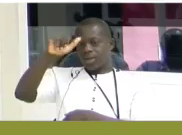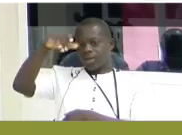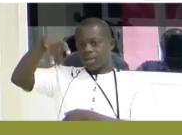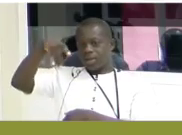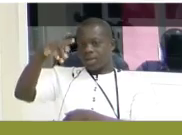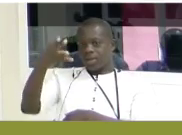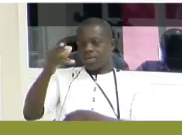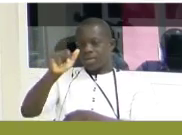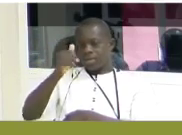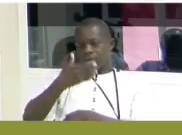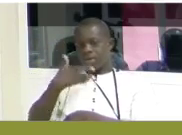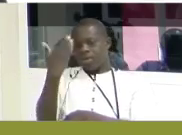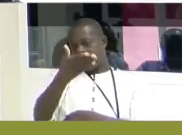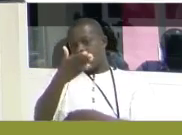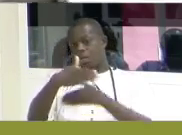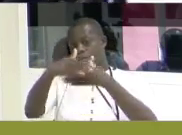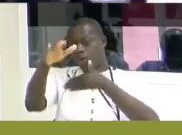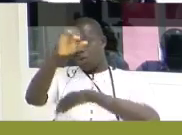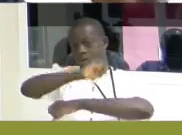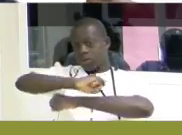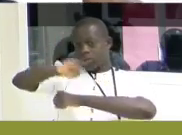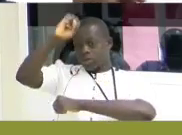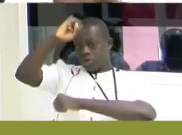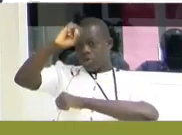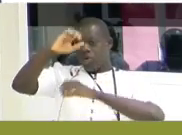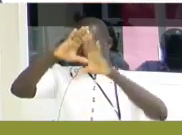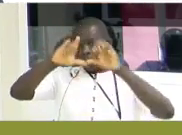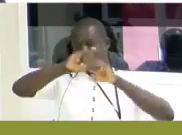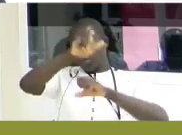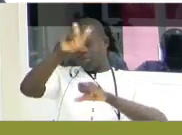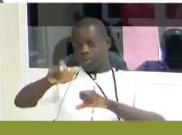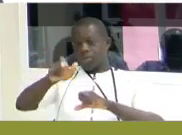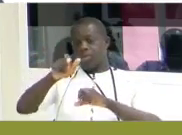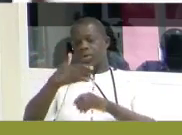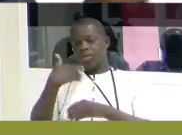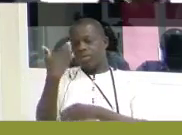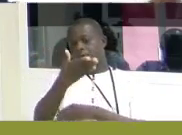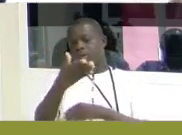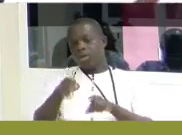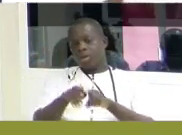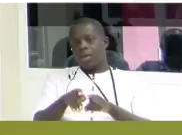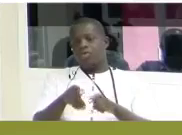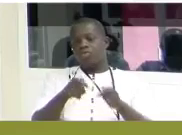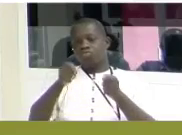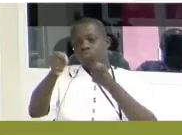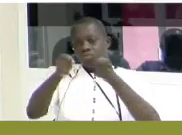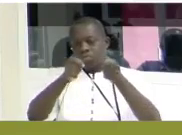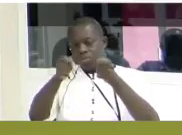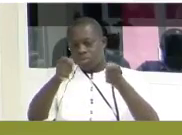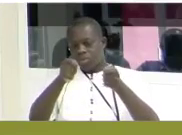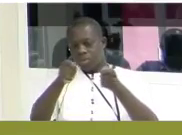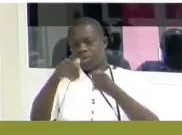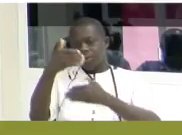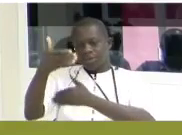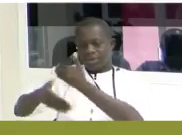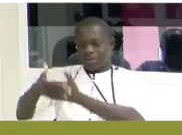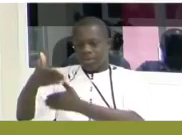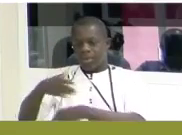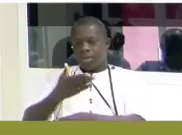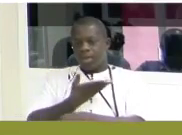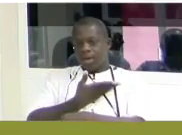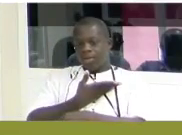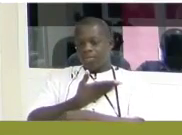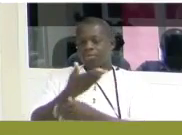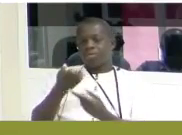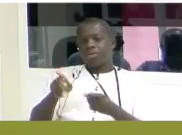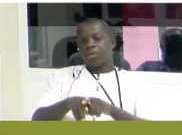was the editor-in-chief. Like if you look at the composition, you have the management side, you have the newspaper side. Ndai Tafa was the head